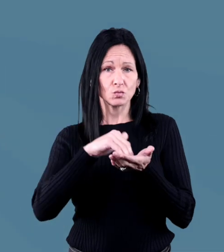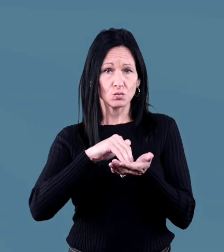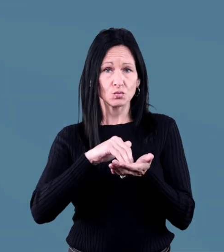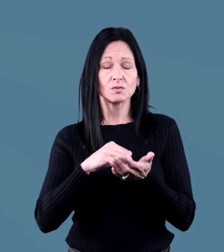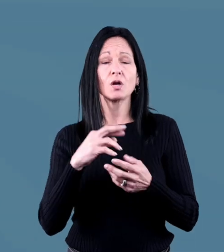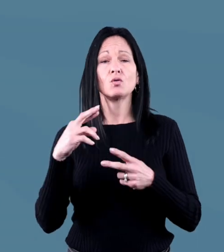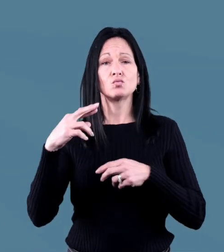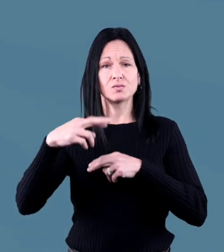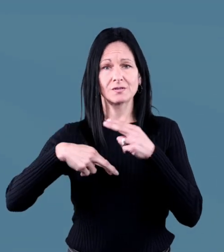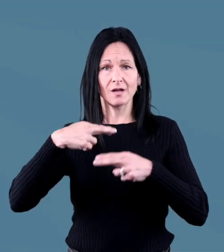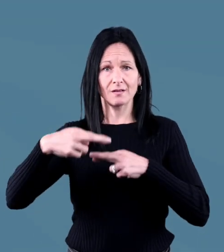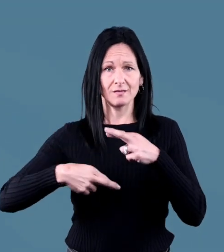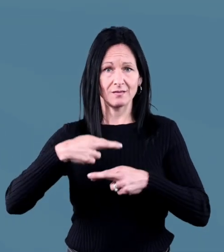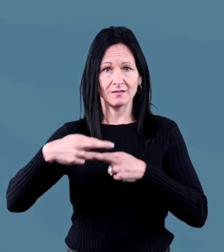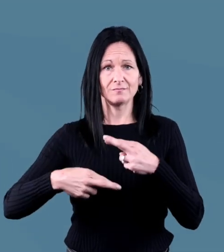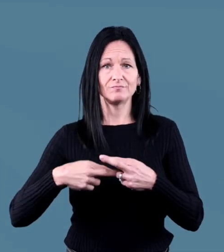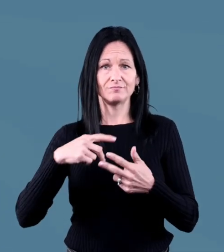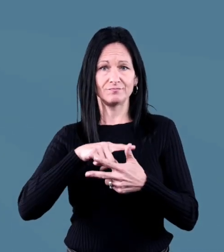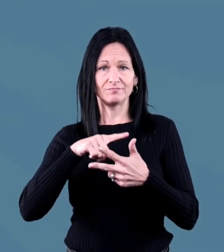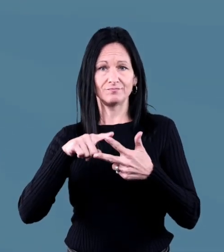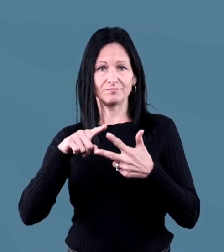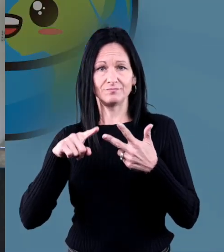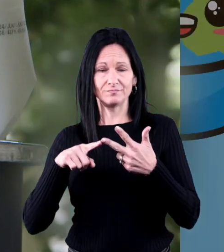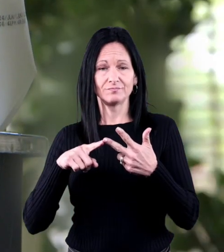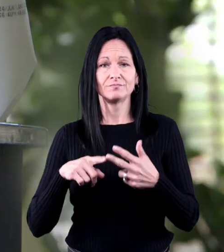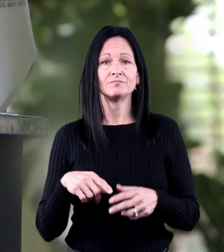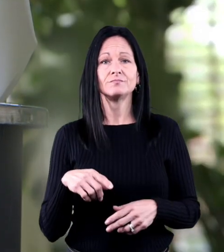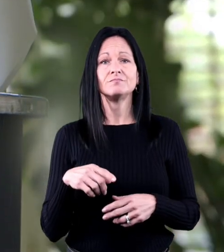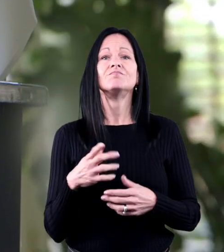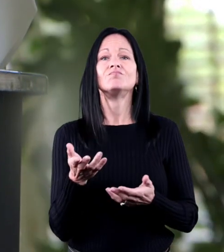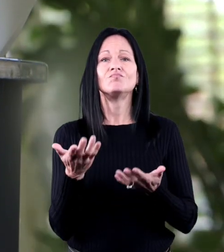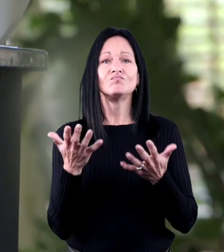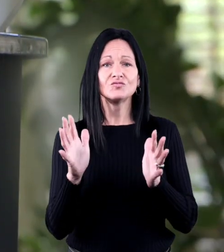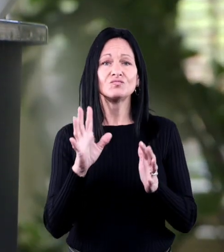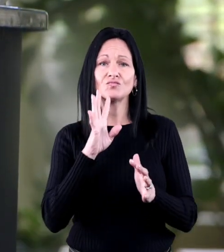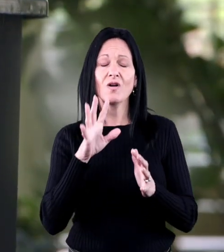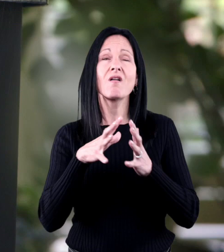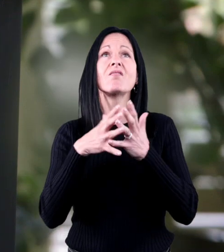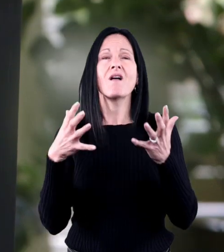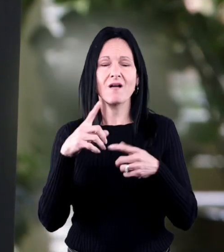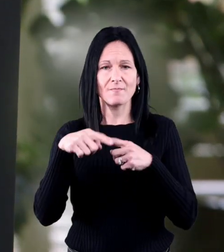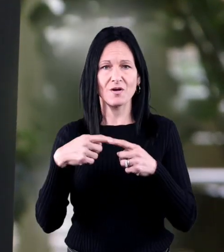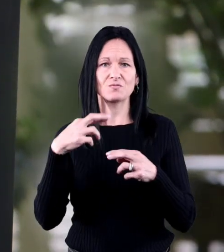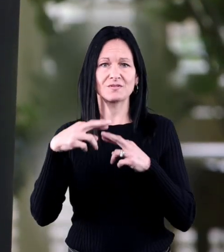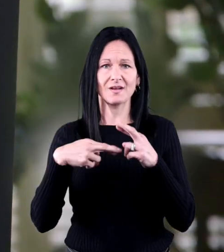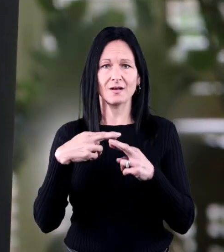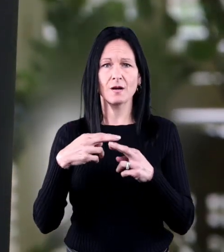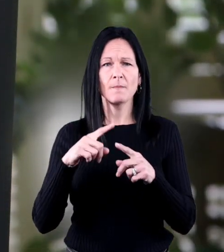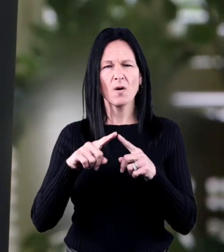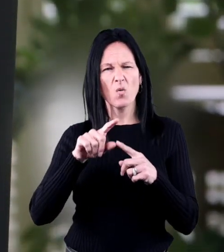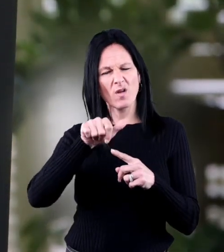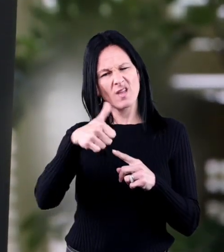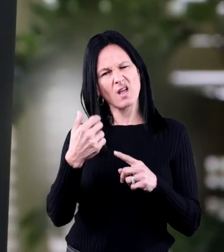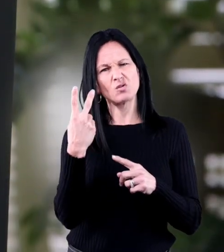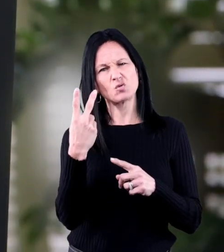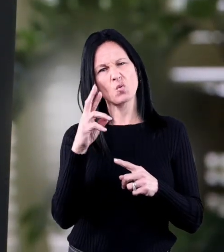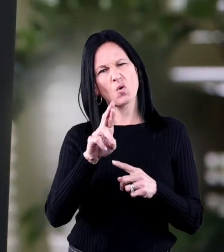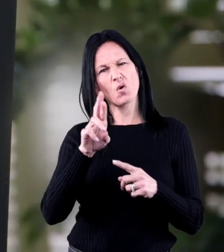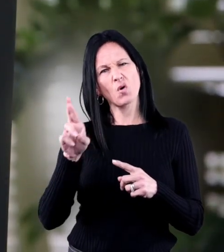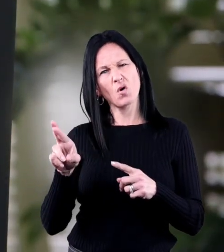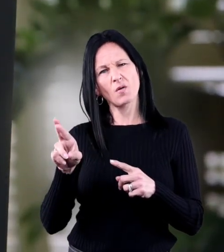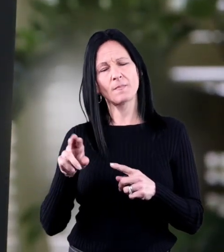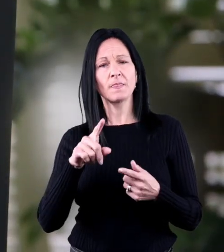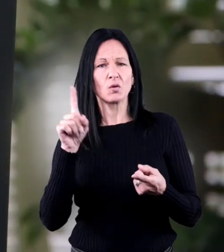reuse, and recycle. We've already talked a lot about recycling, but what about the other two